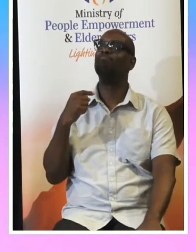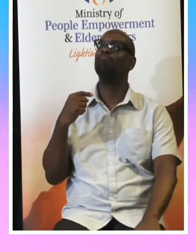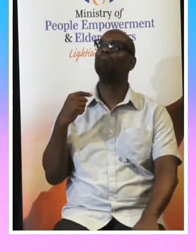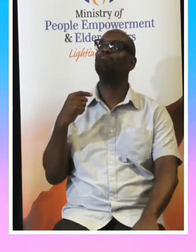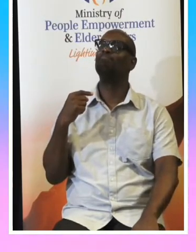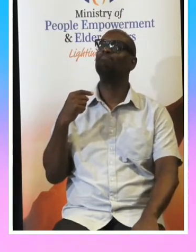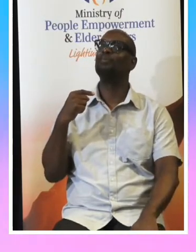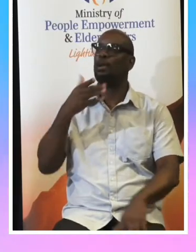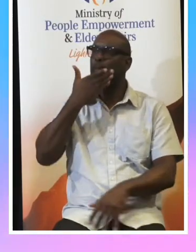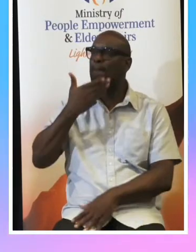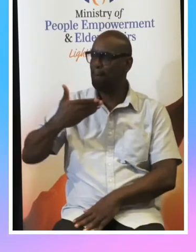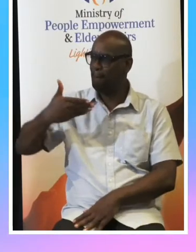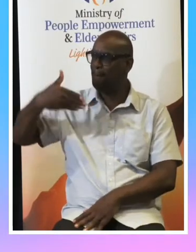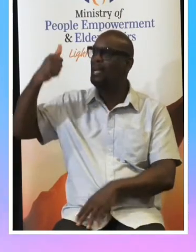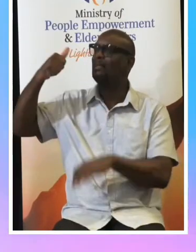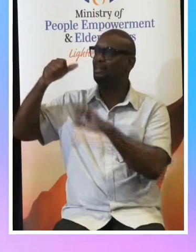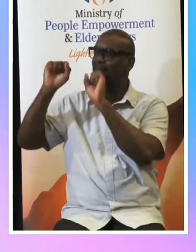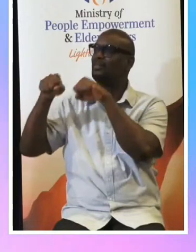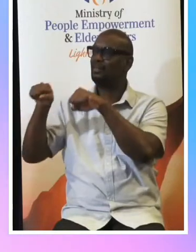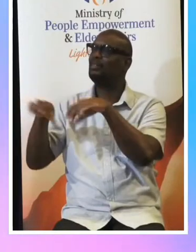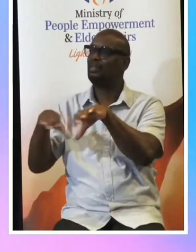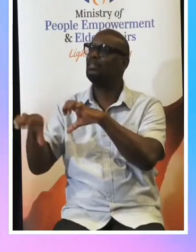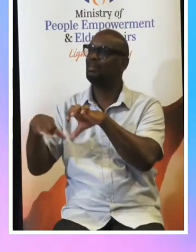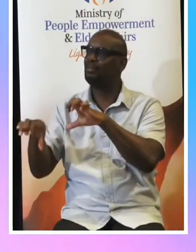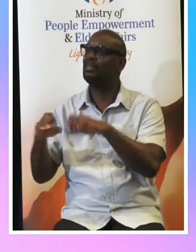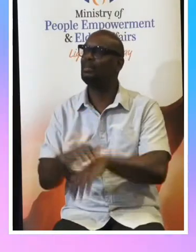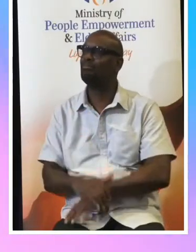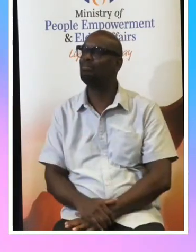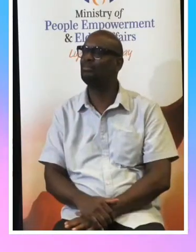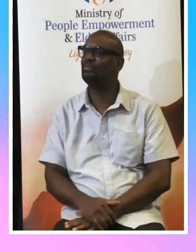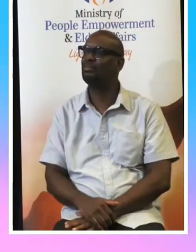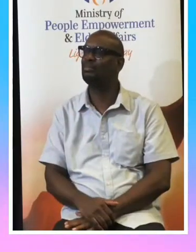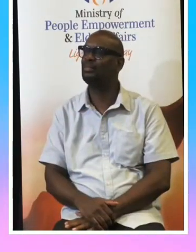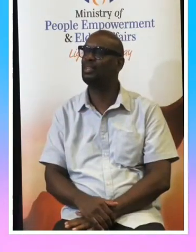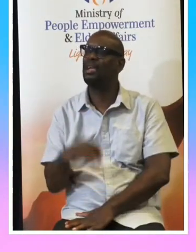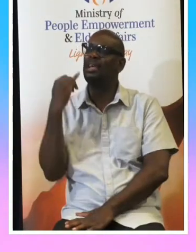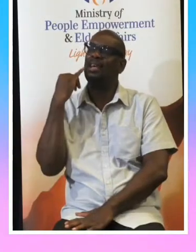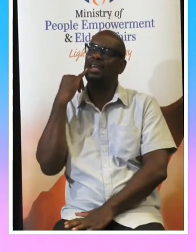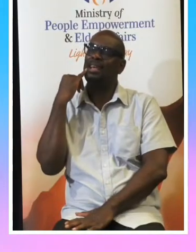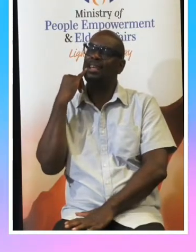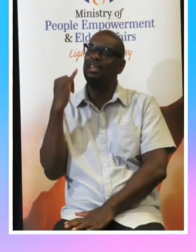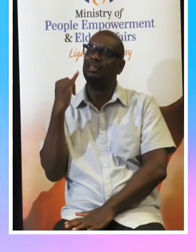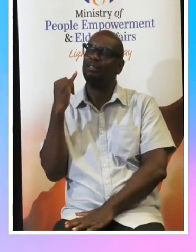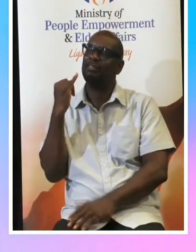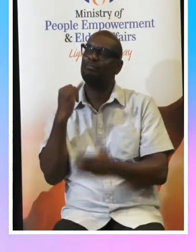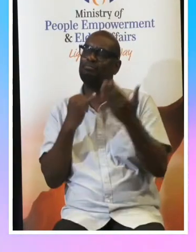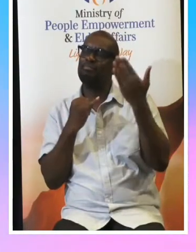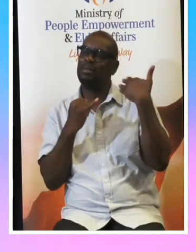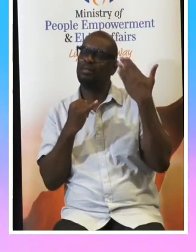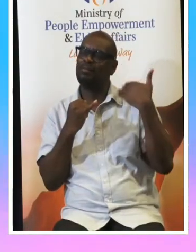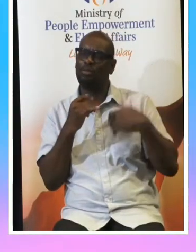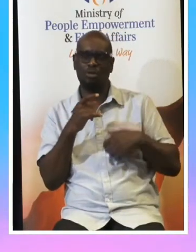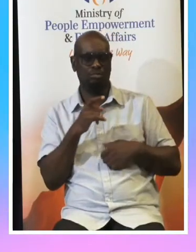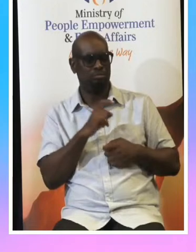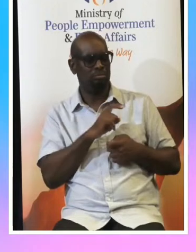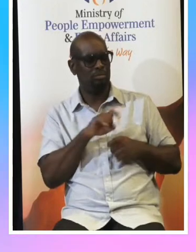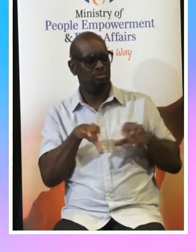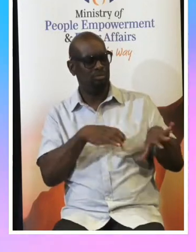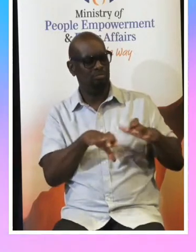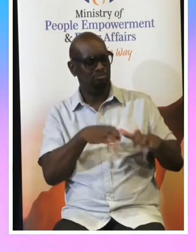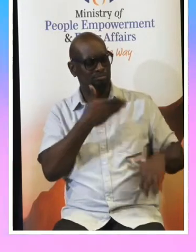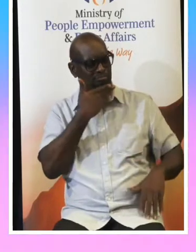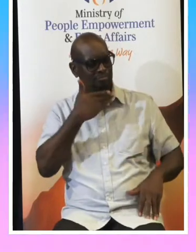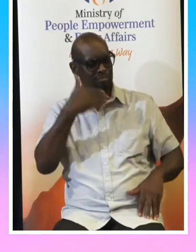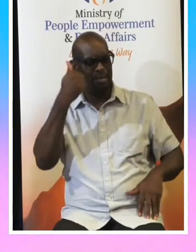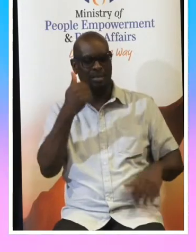so much would have made a difference to those individuals. And as I come